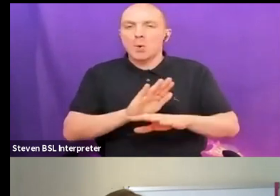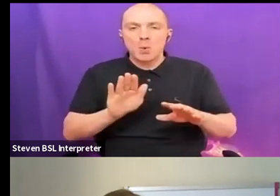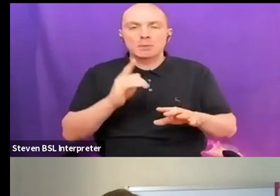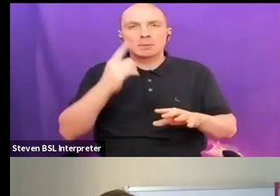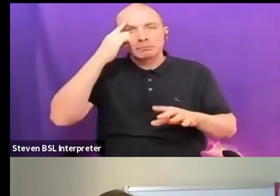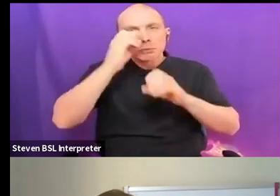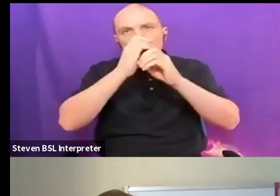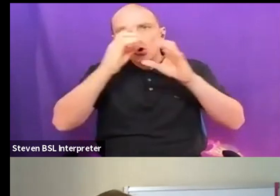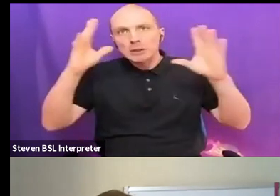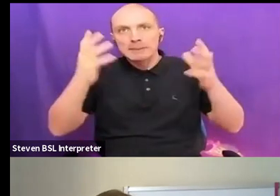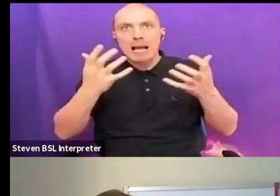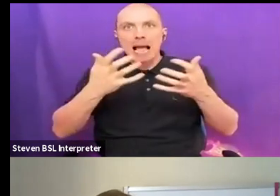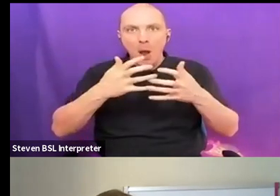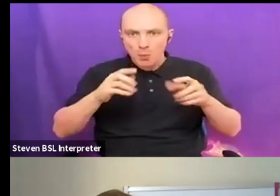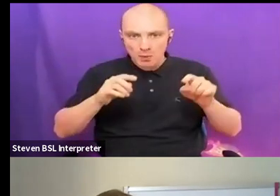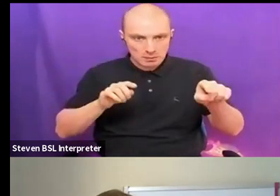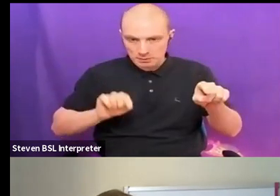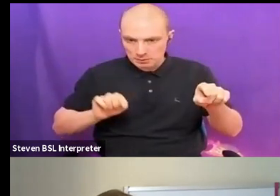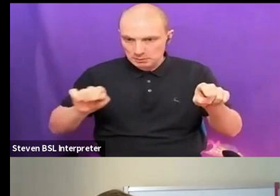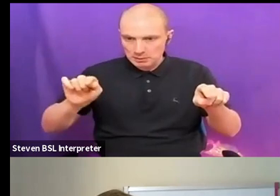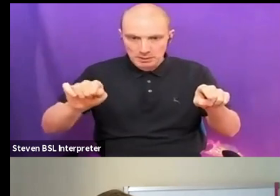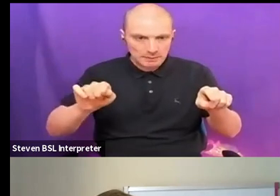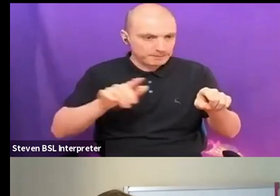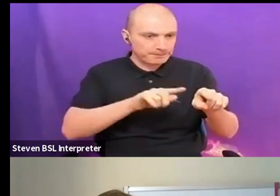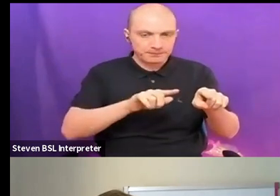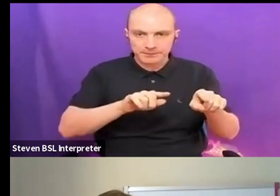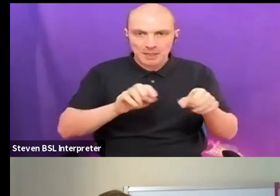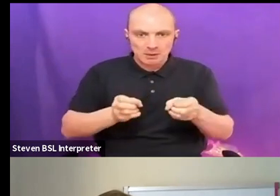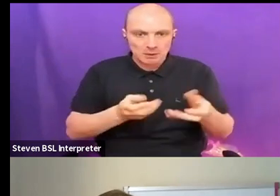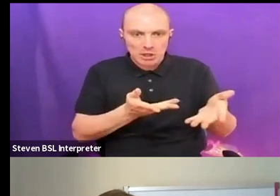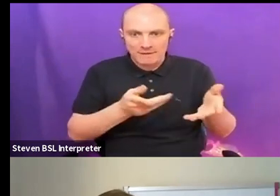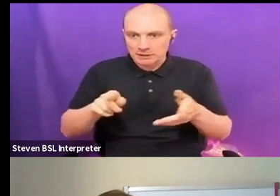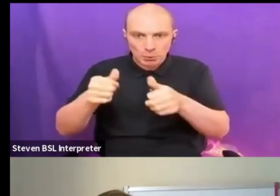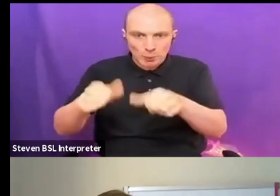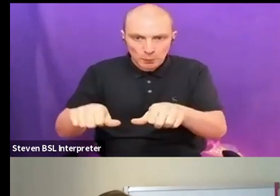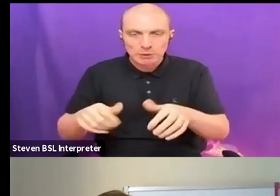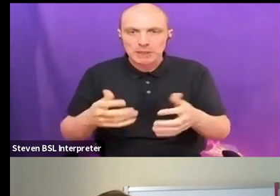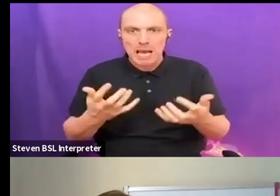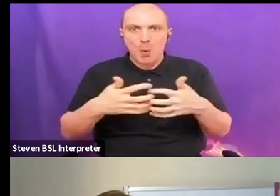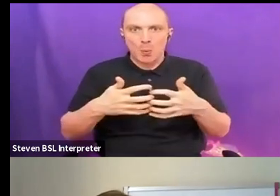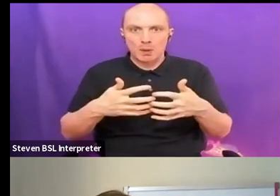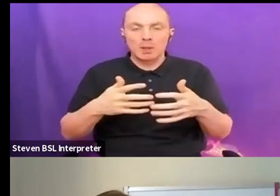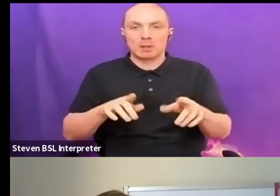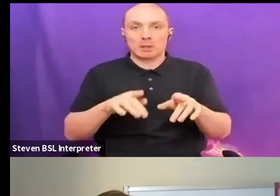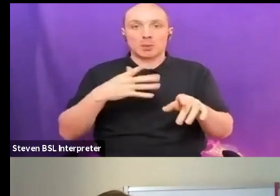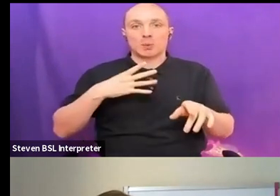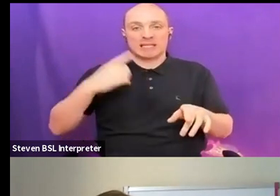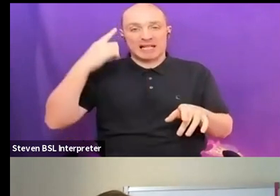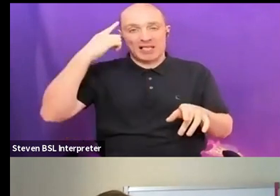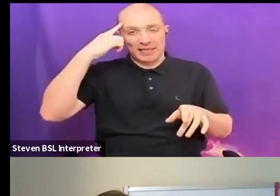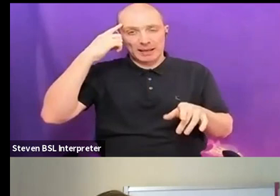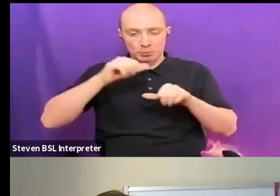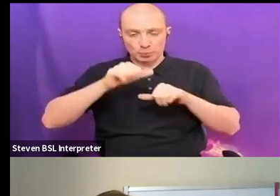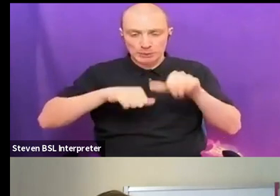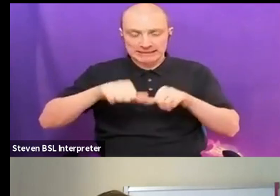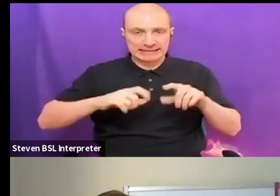be creative about solutions here, about services and the like, but also we need to start changing how we think about this stuff. And that's the whole challenge that